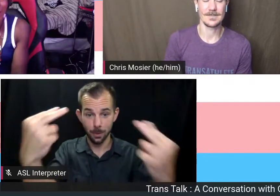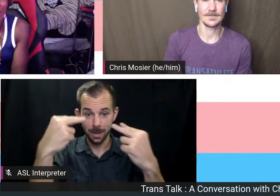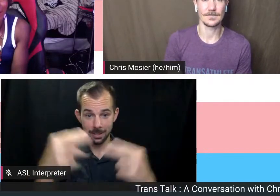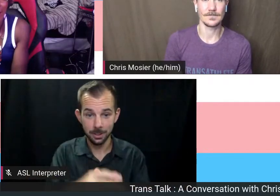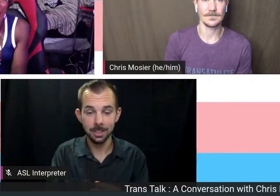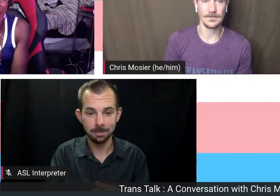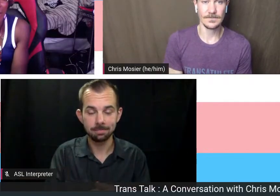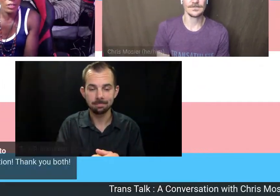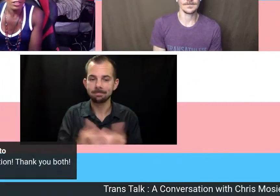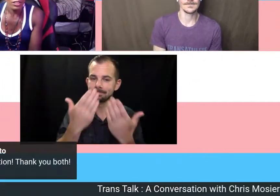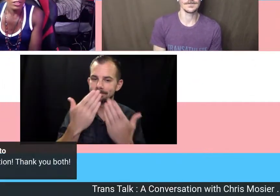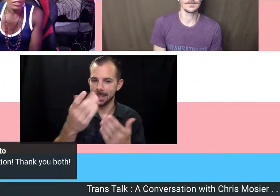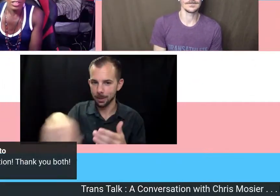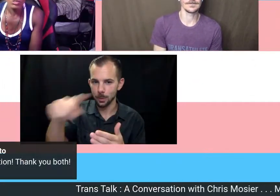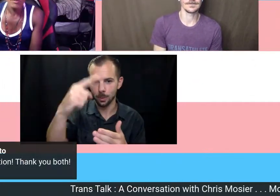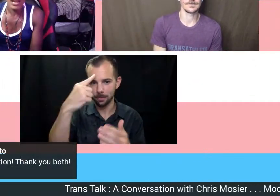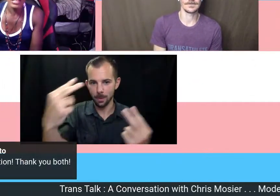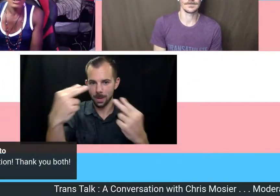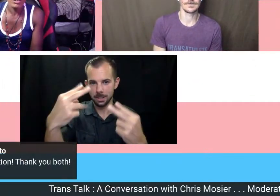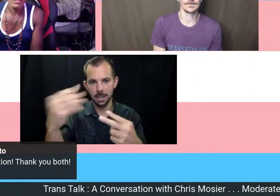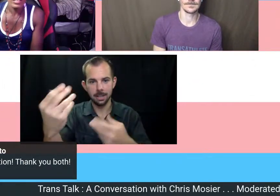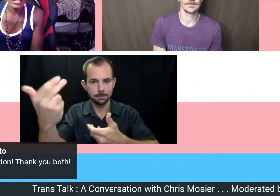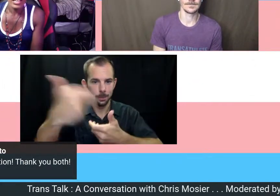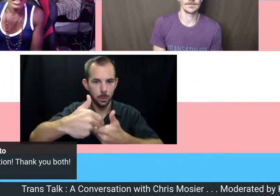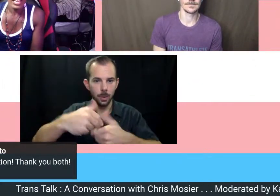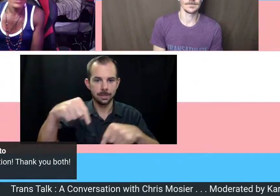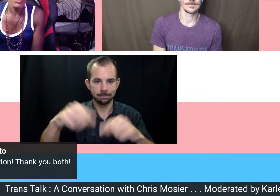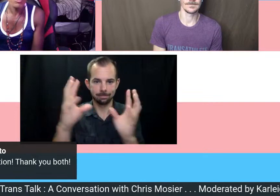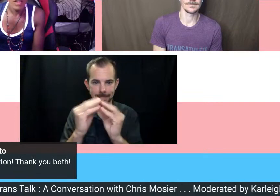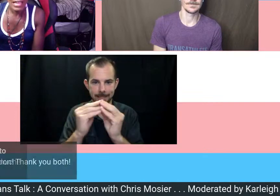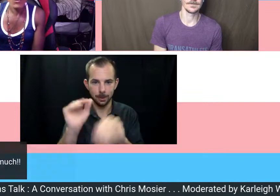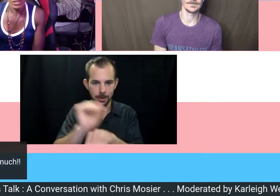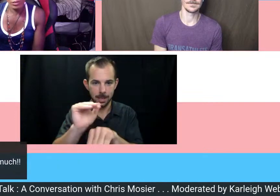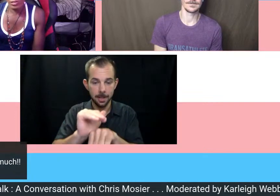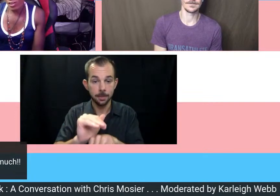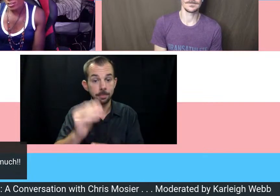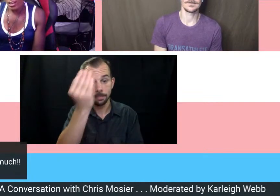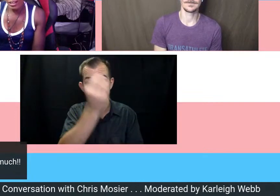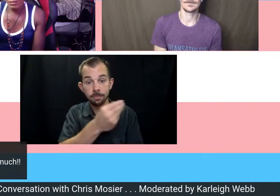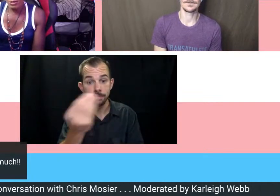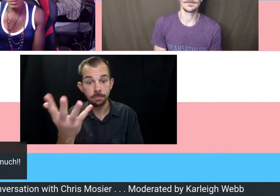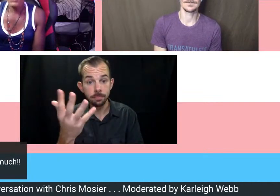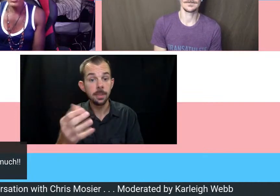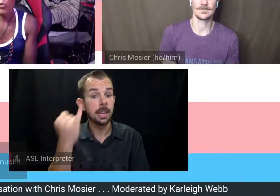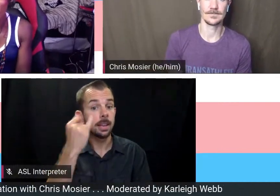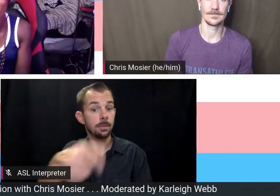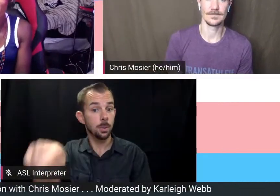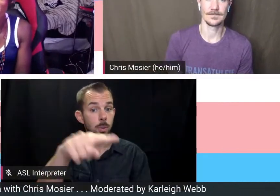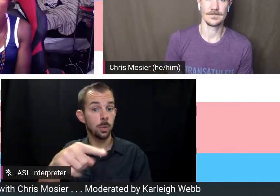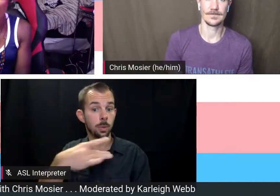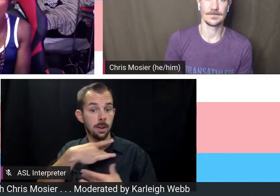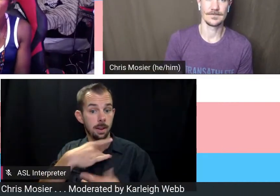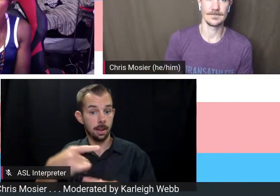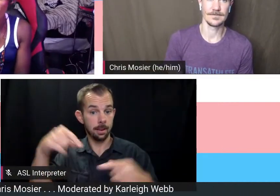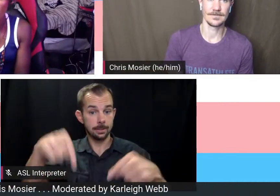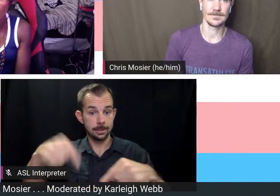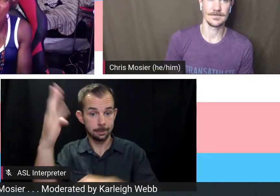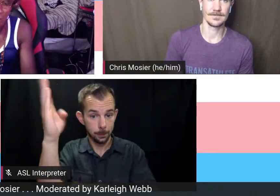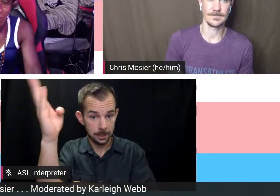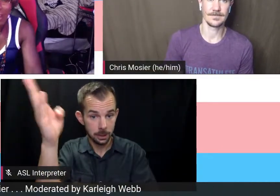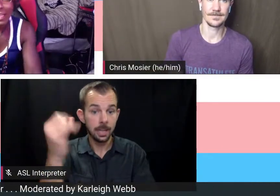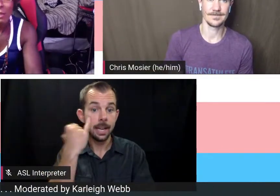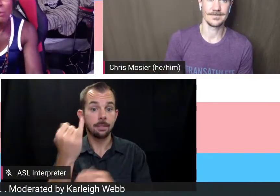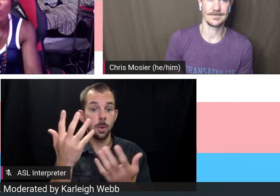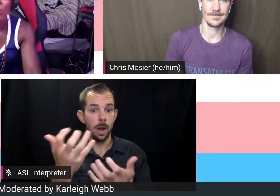up tonight. And just a reminder, if you like what you saw tonight, if you want to see more of it,